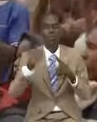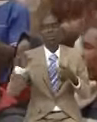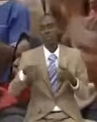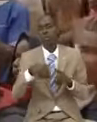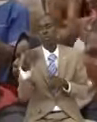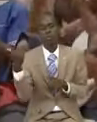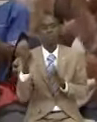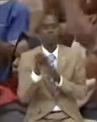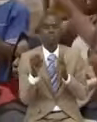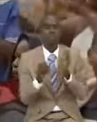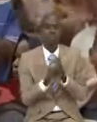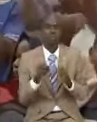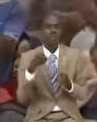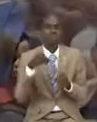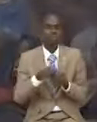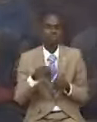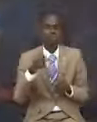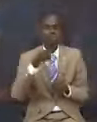of Nigeria.